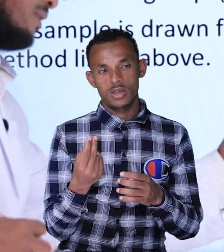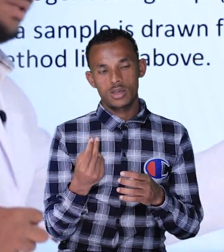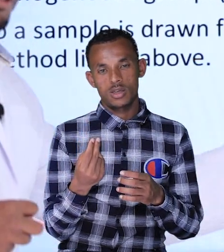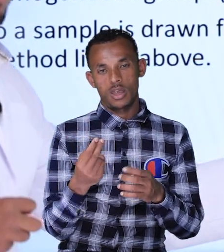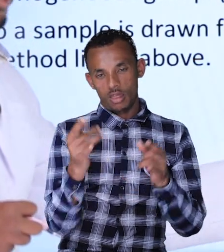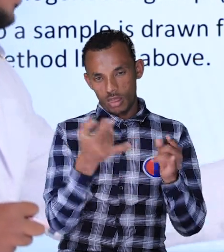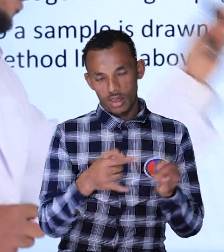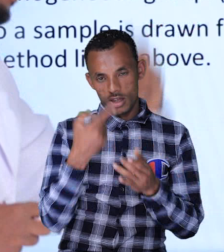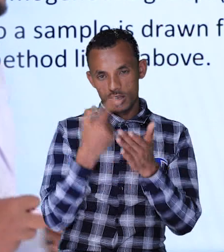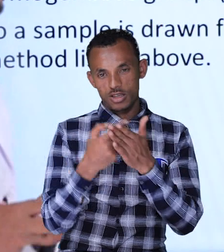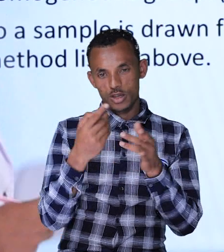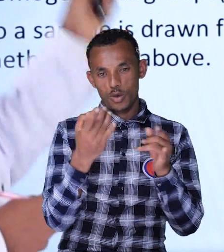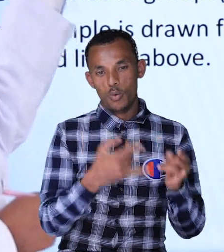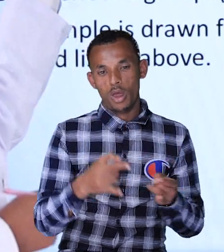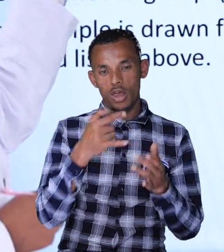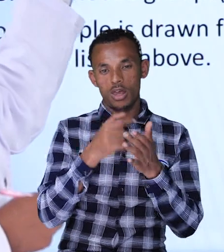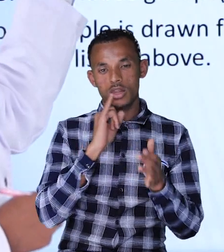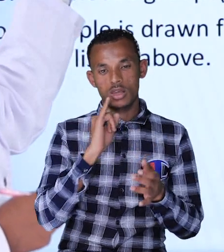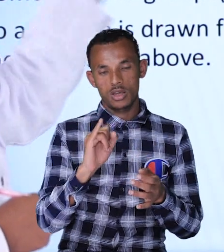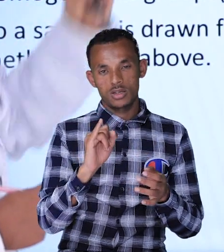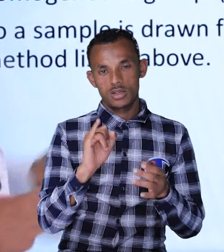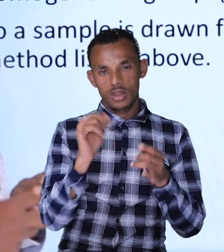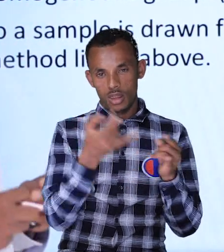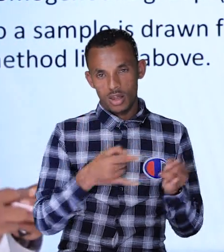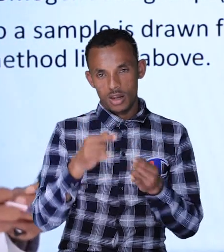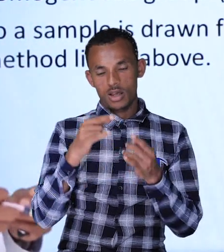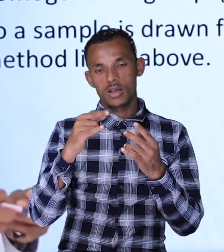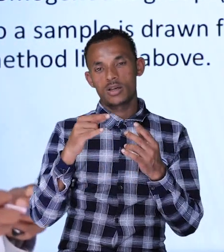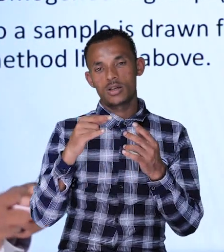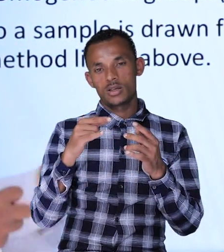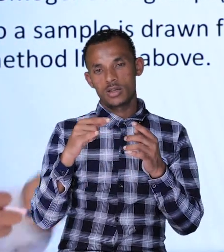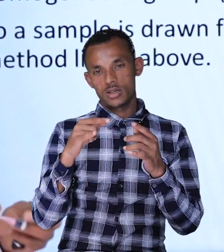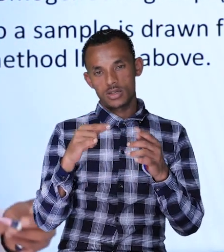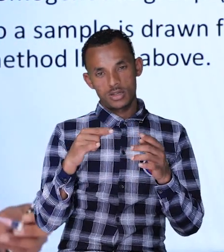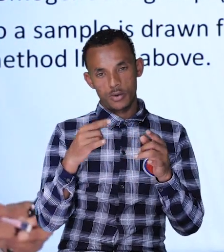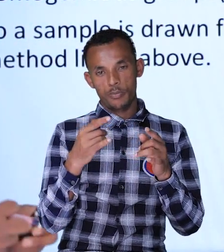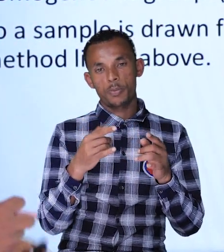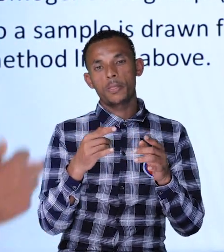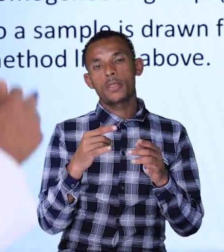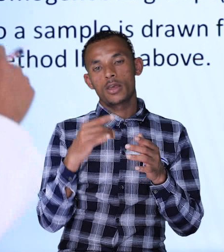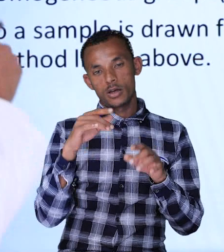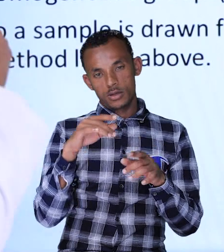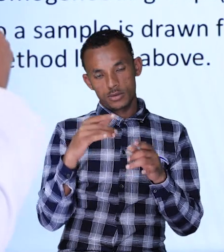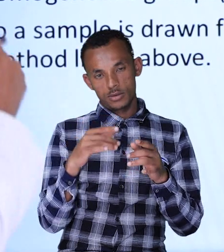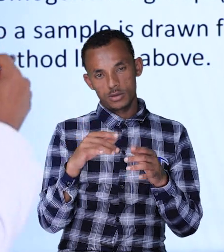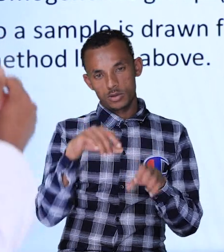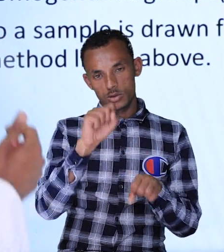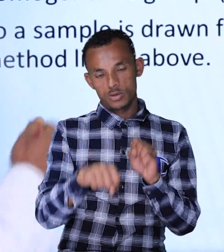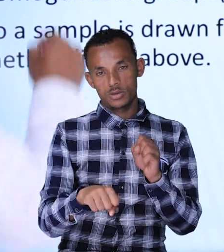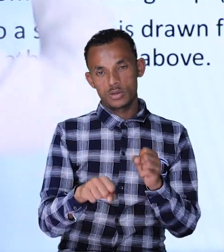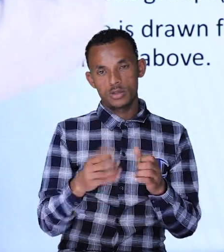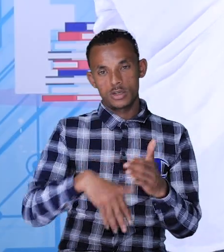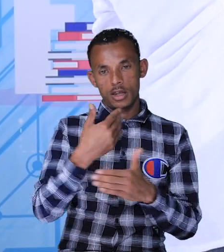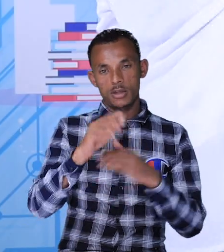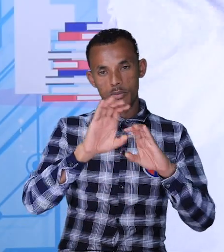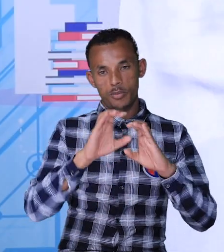a technique in this way, we call it, it is taking a sample in a stratified sampling technique, sorry. So the